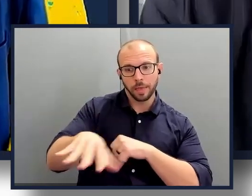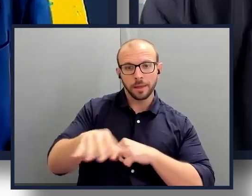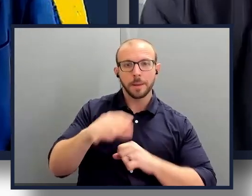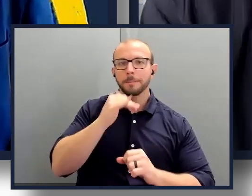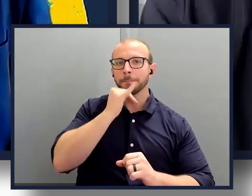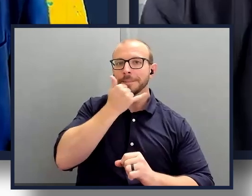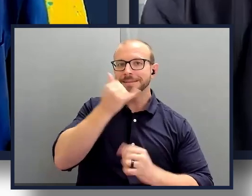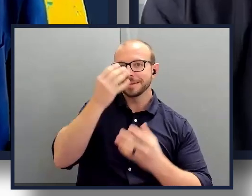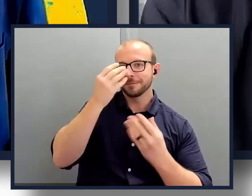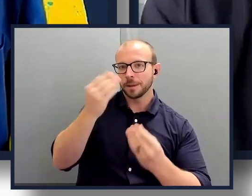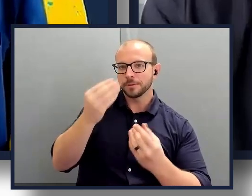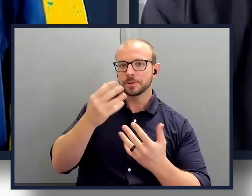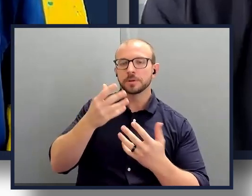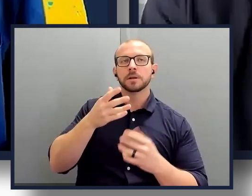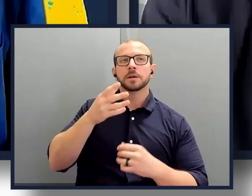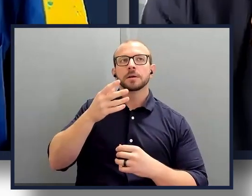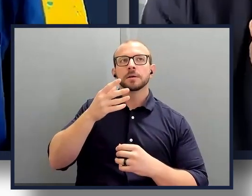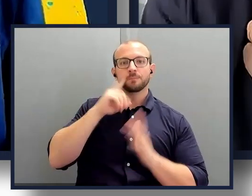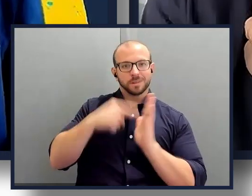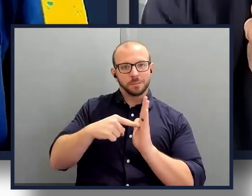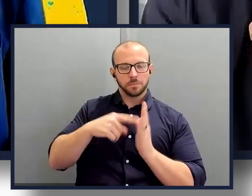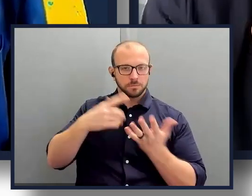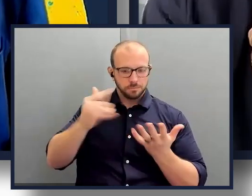particular through the lens of a college campus?